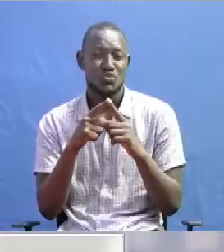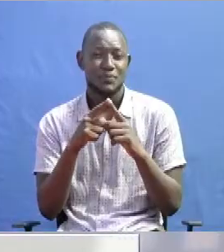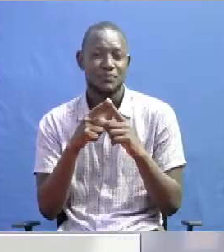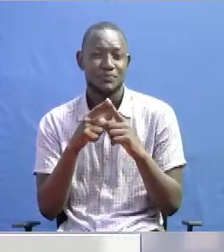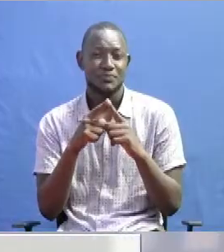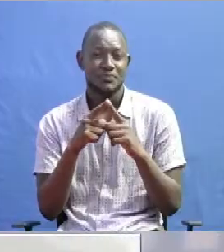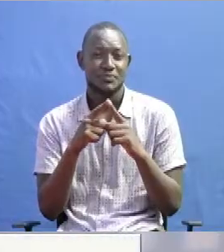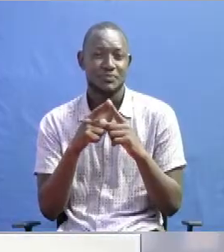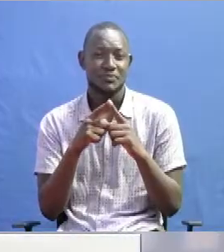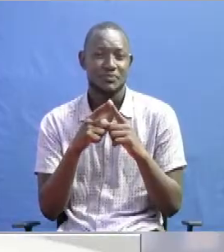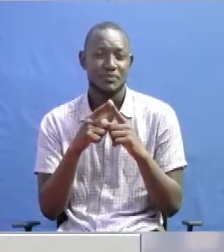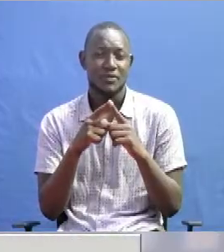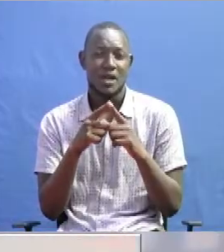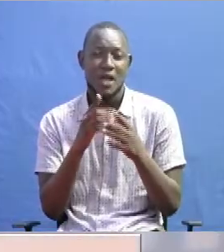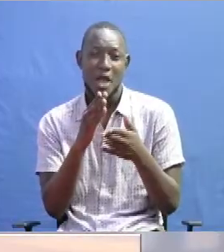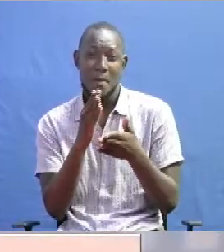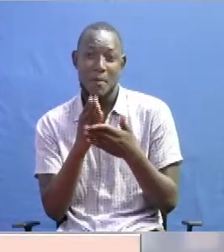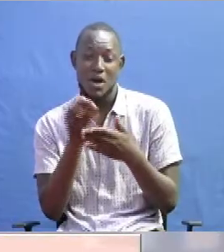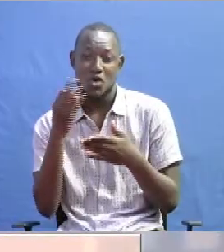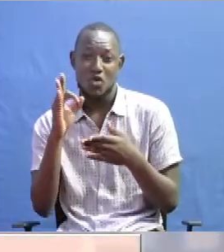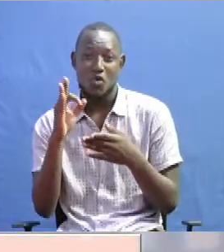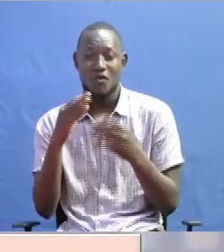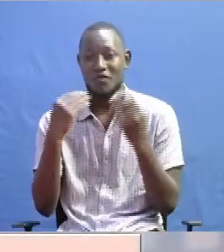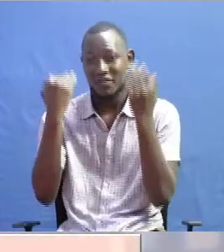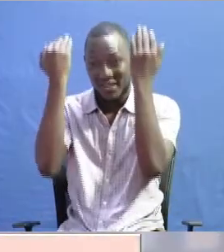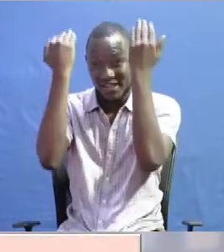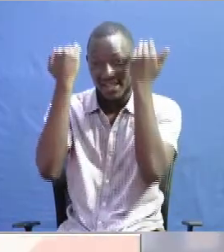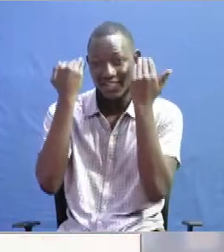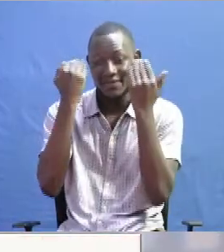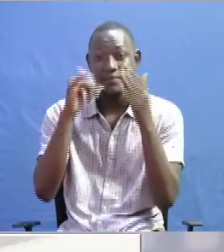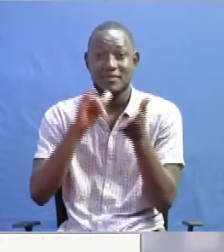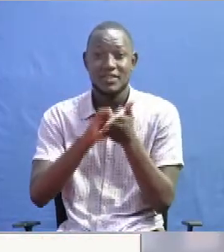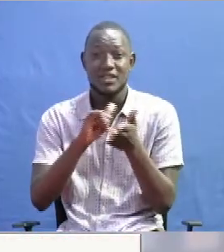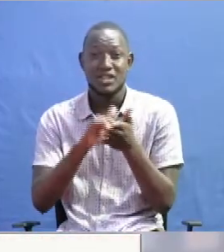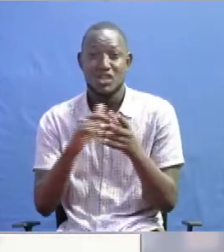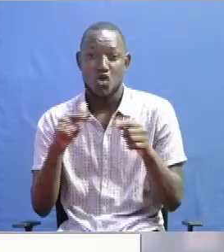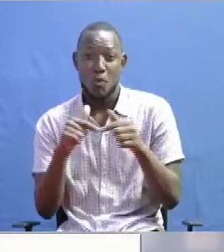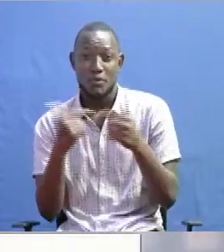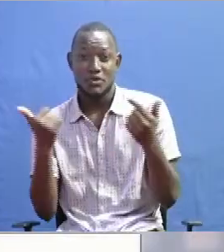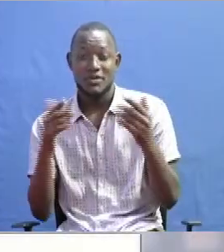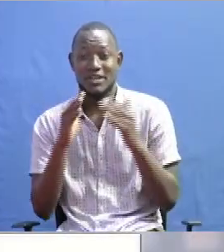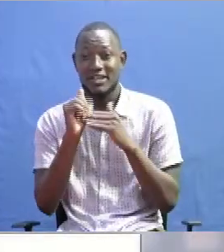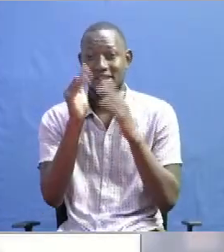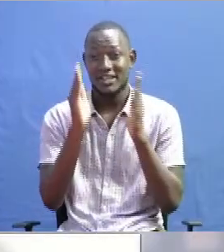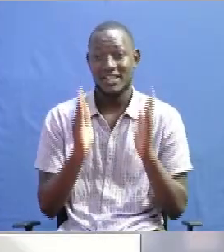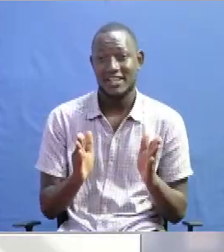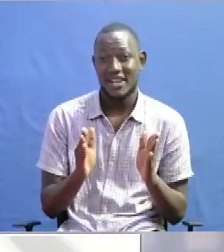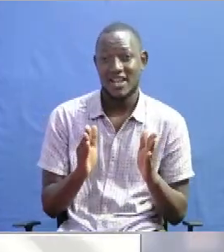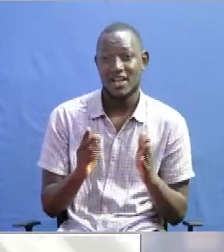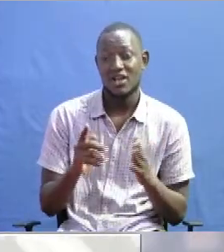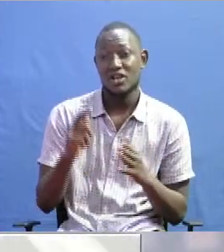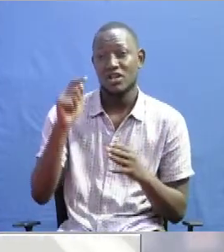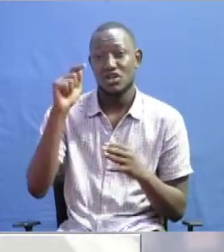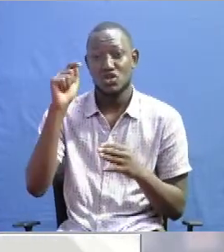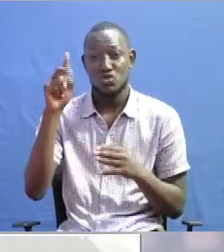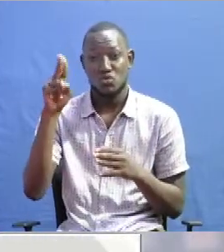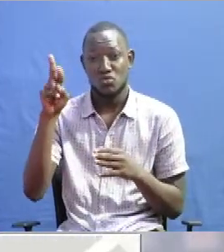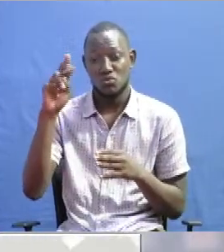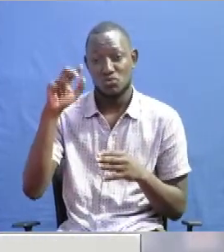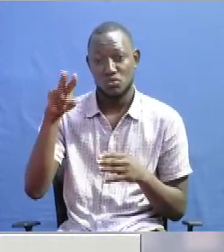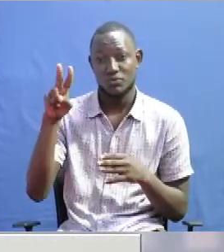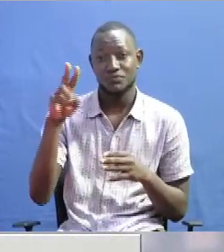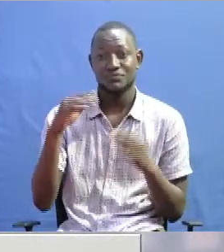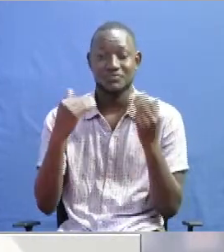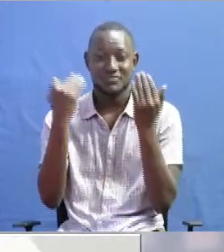be part of the trials that the opposition leader, that the Tanzanian opposition leader Tundu Lissu's